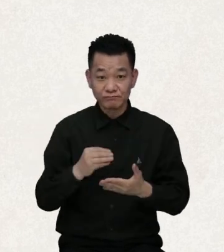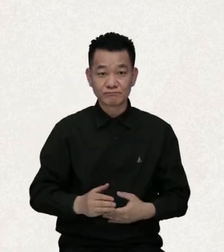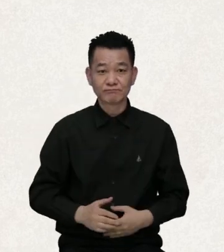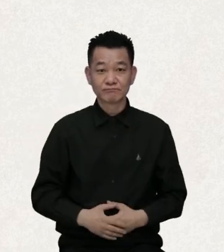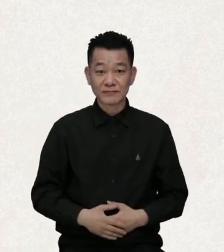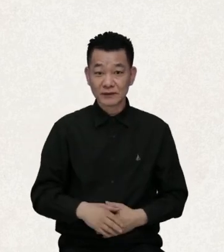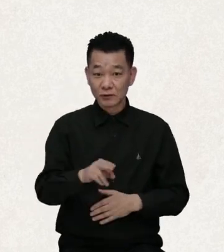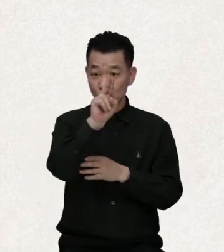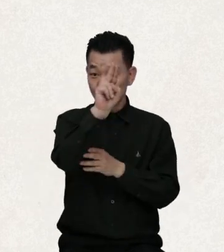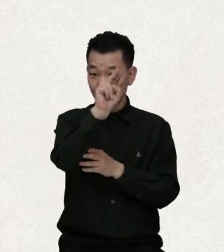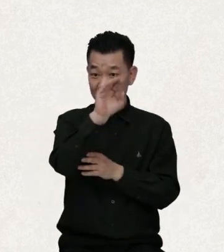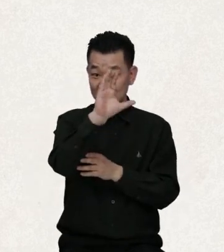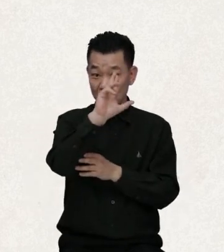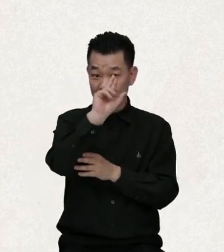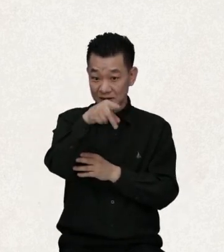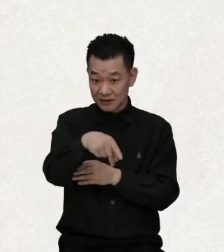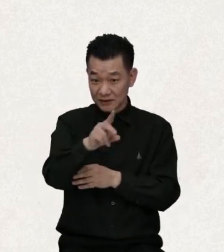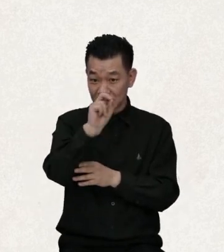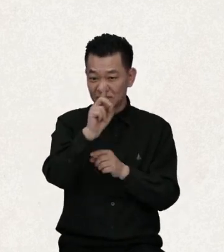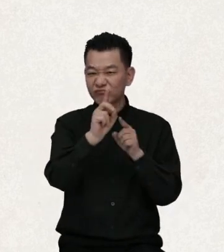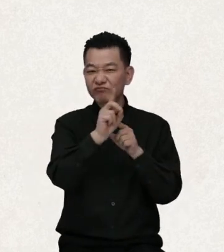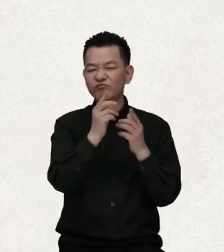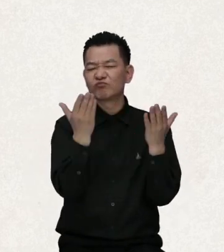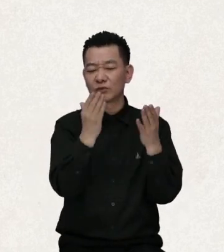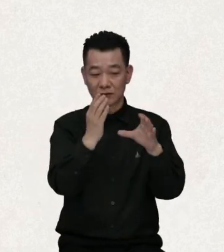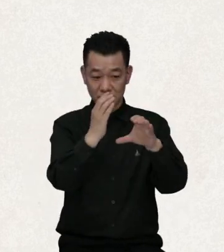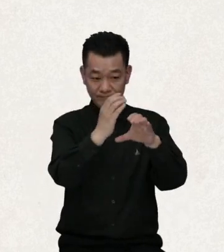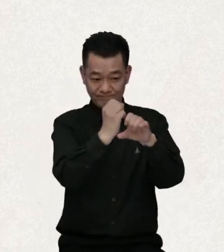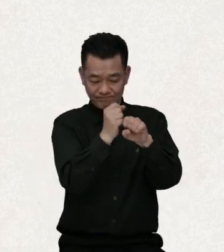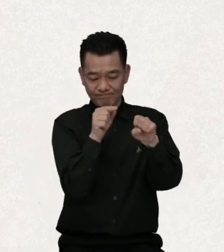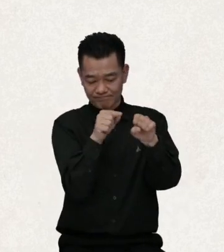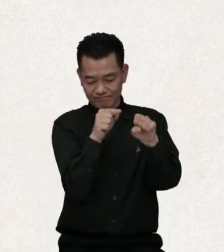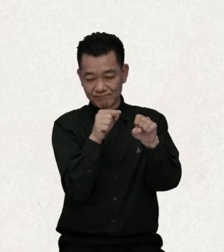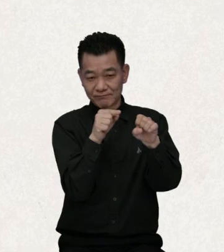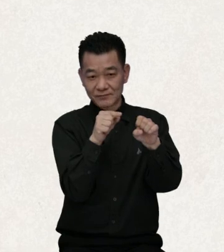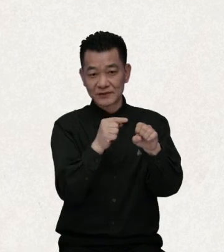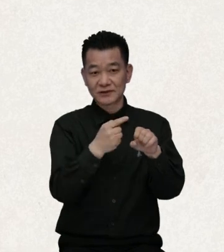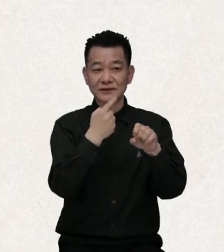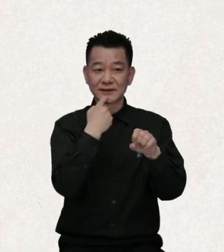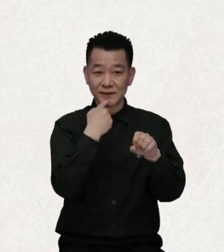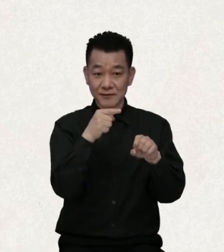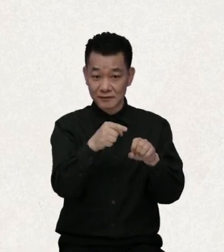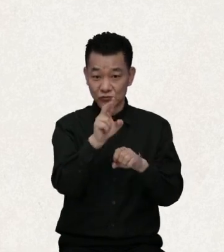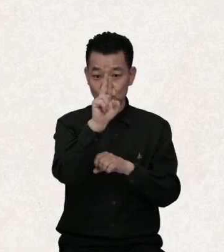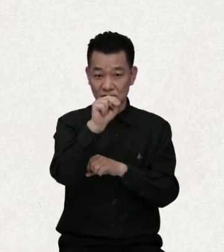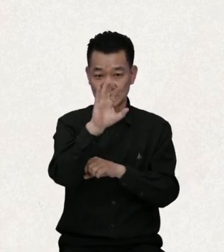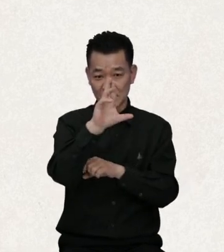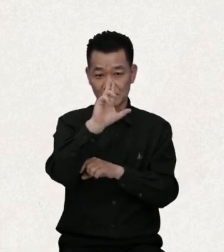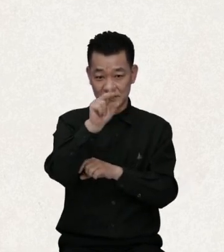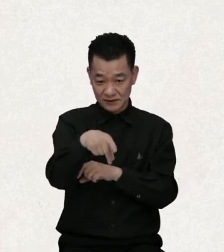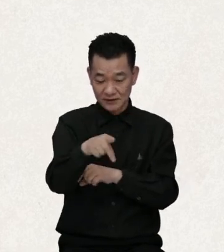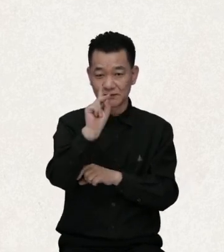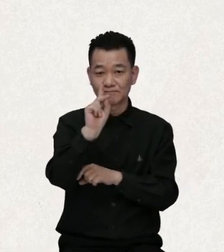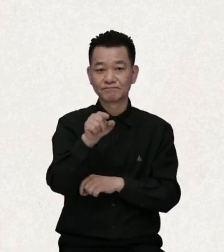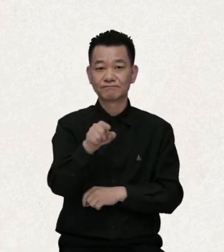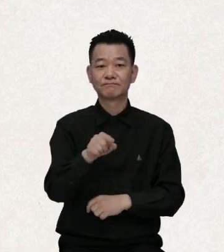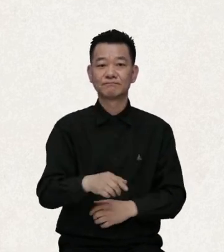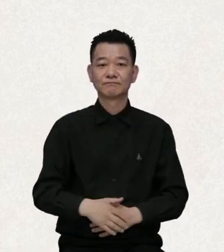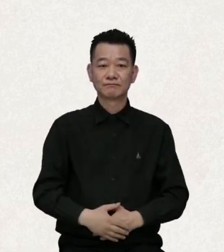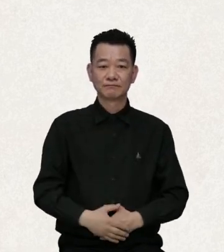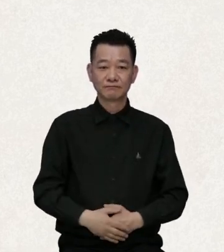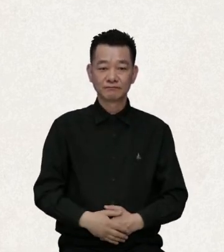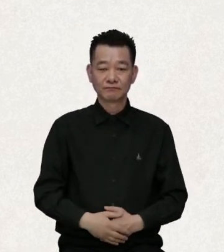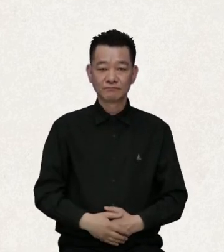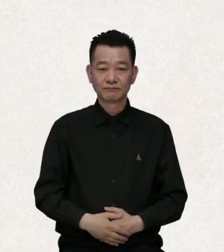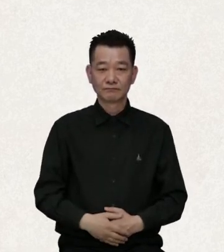together. The UN Convention on the Rights of Persons with Disabilities is called as the UN CRPD